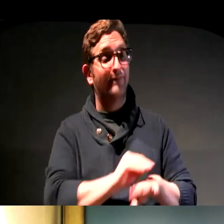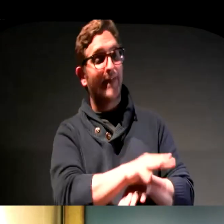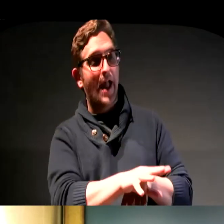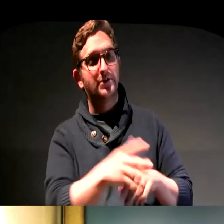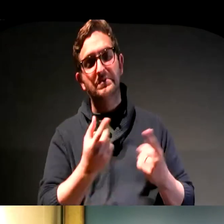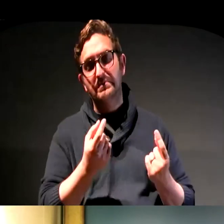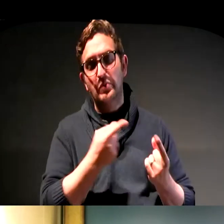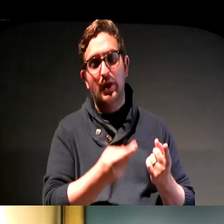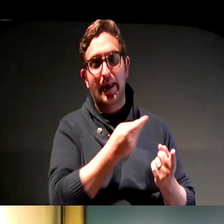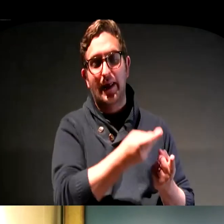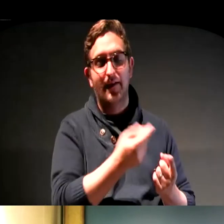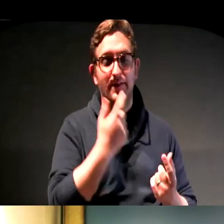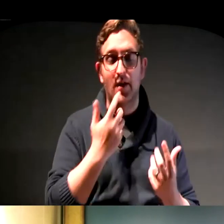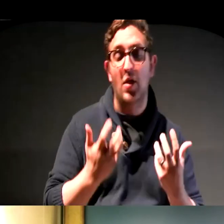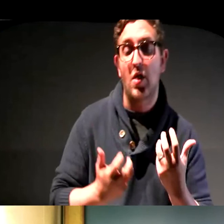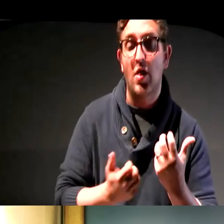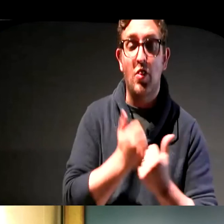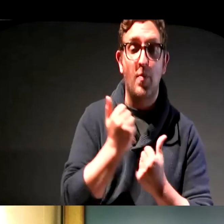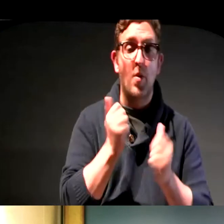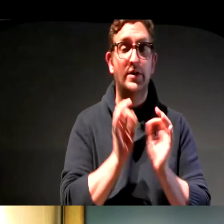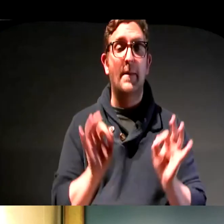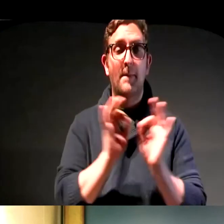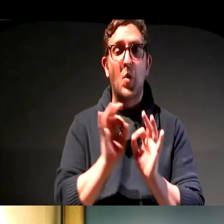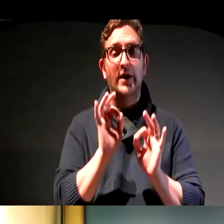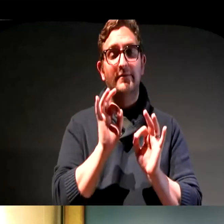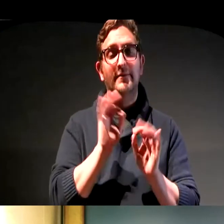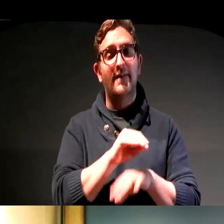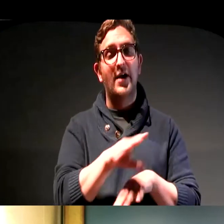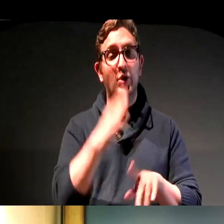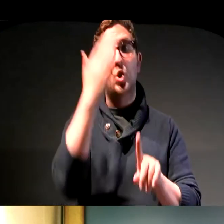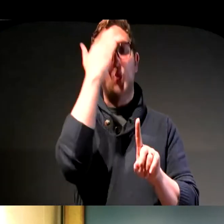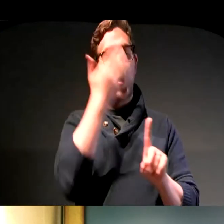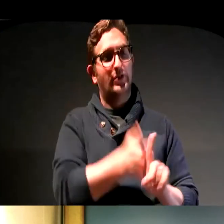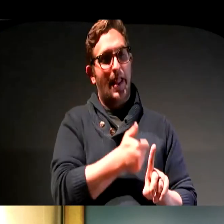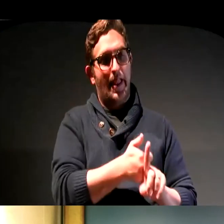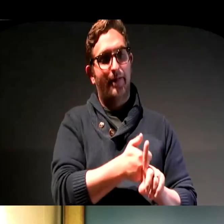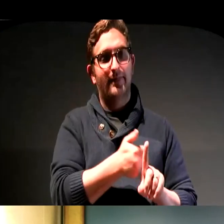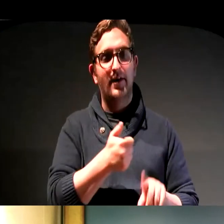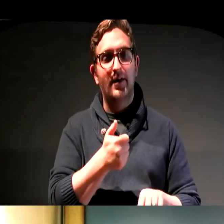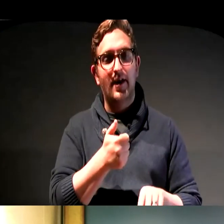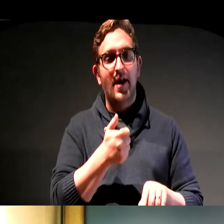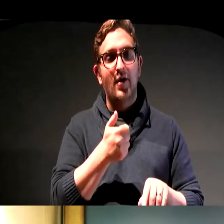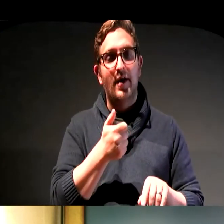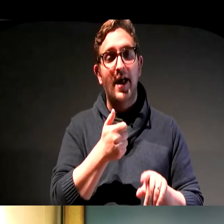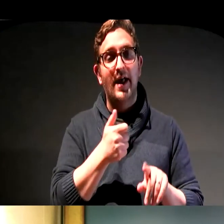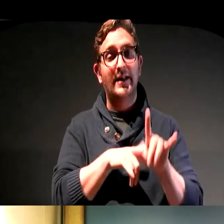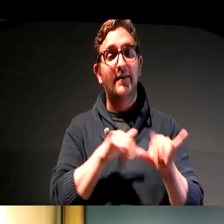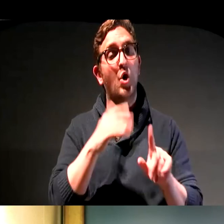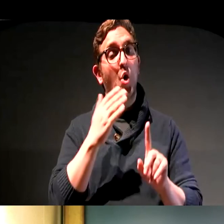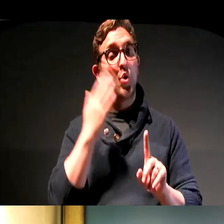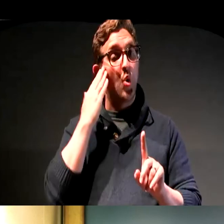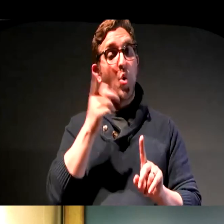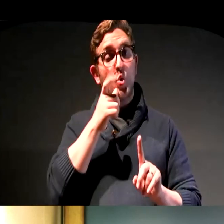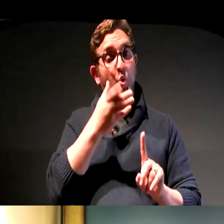I think the most important one would be to know yourself. Keep an open mind, know when people make suggestions, but at the same time, know yourself